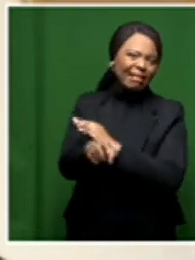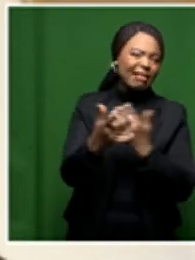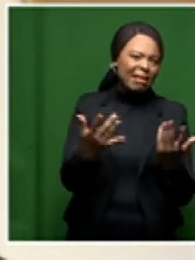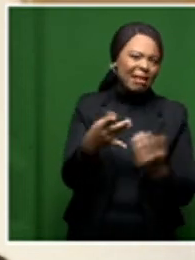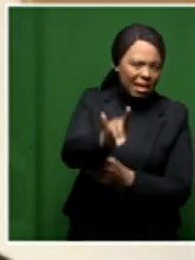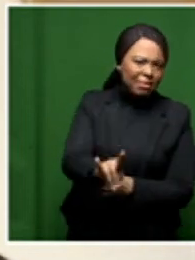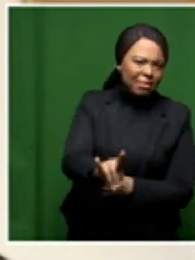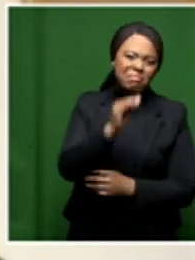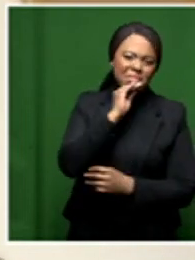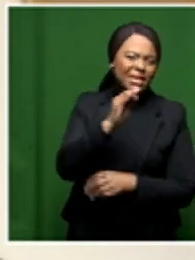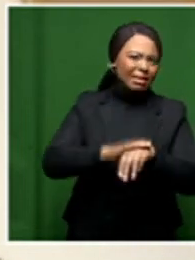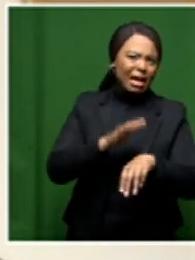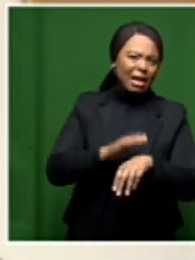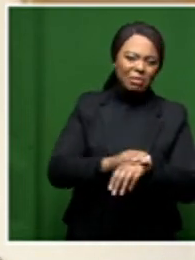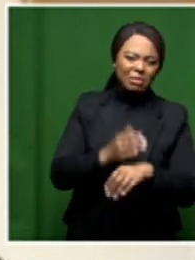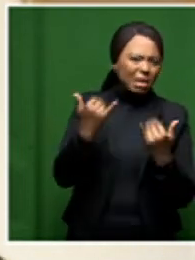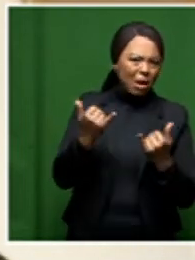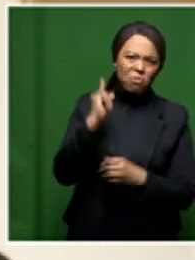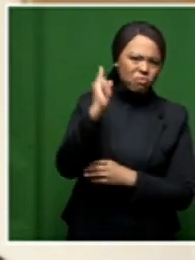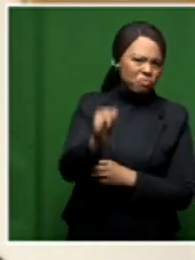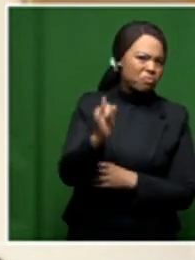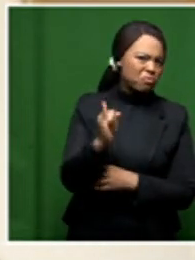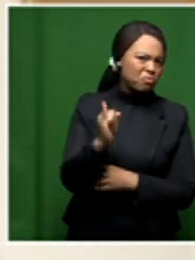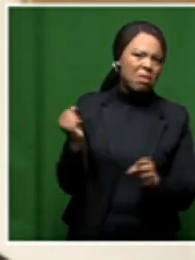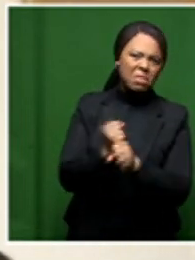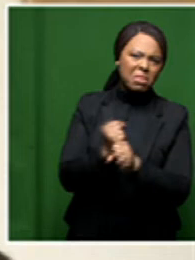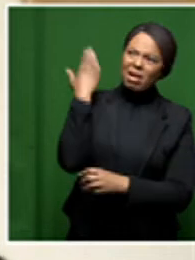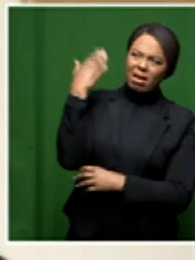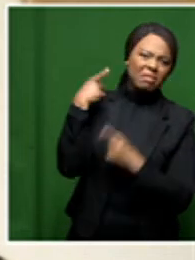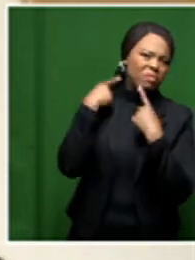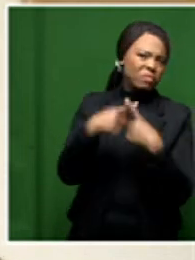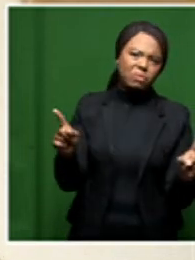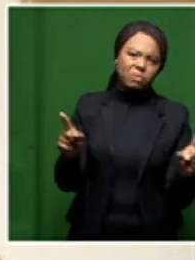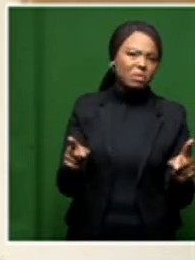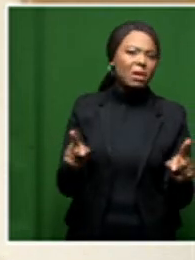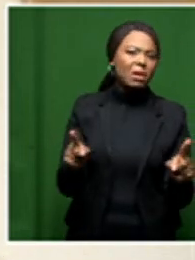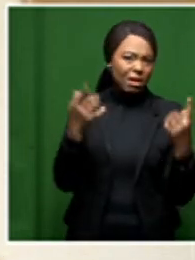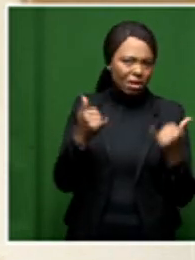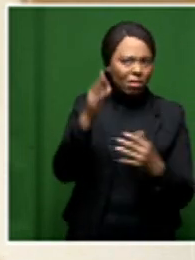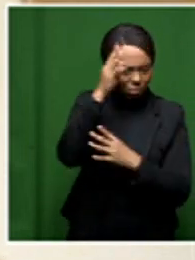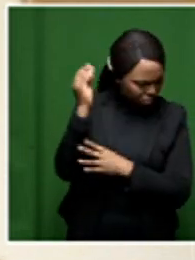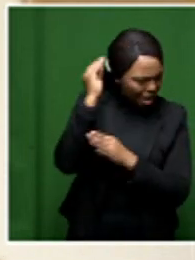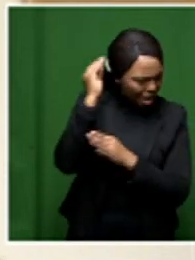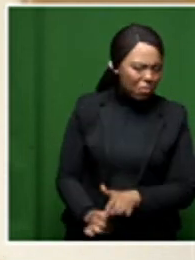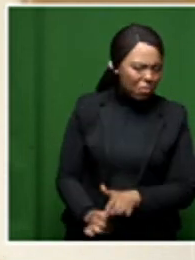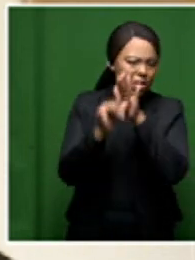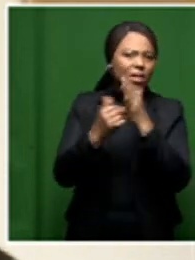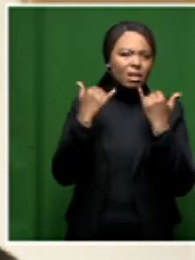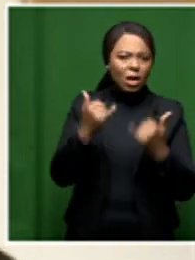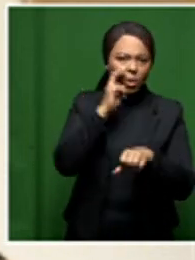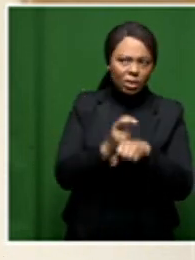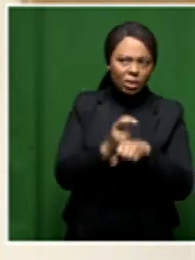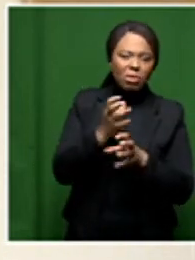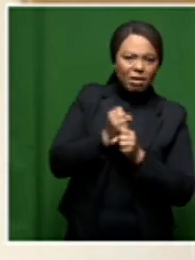horrific time that that we're living in, and I think it's now more important than ever to be able to conserve